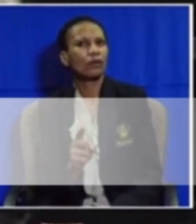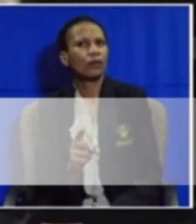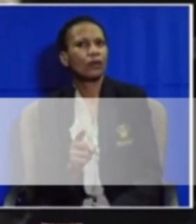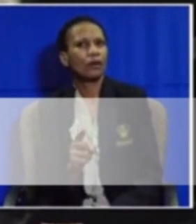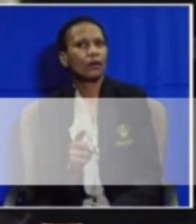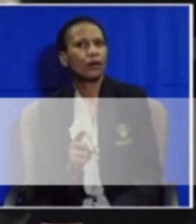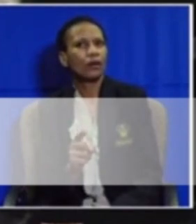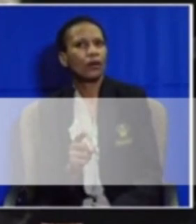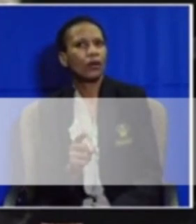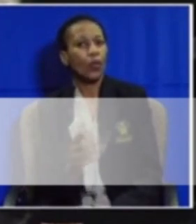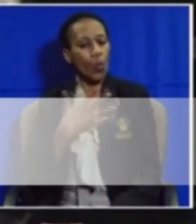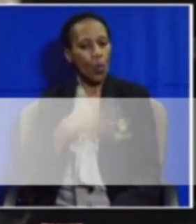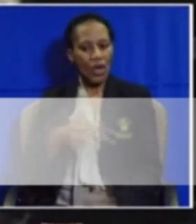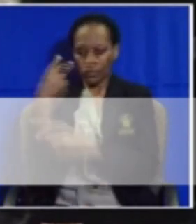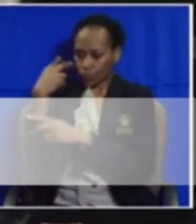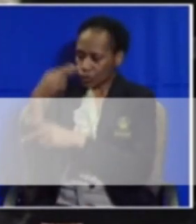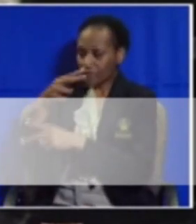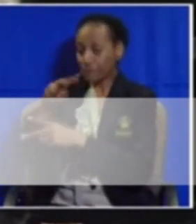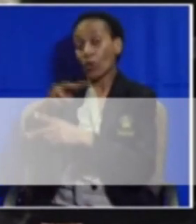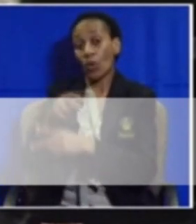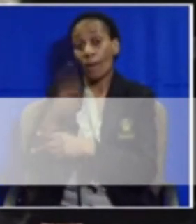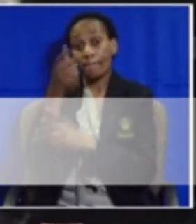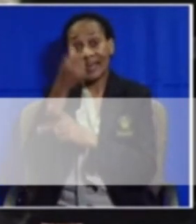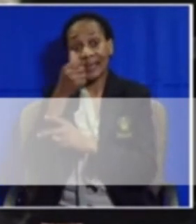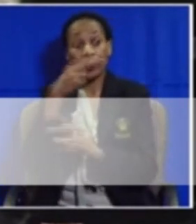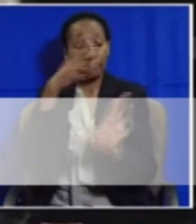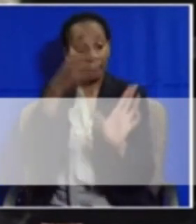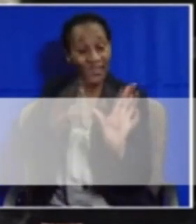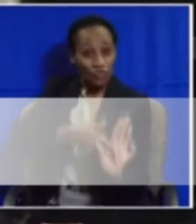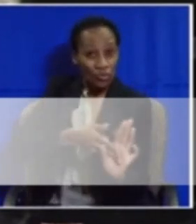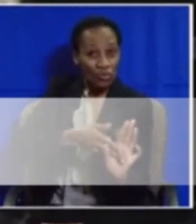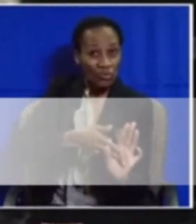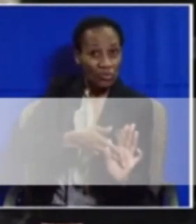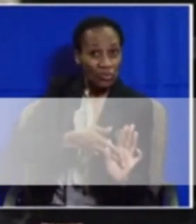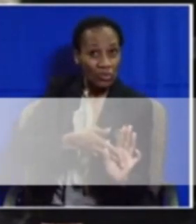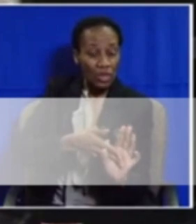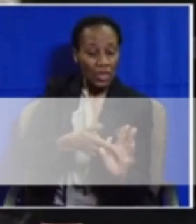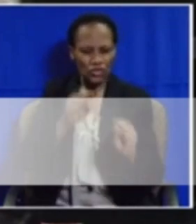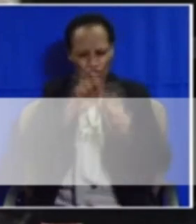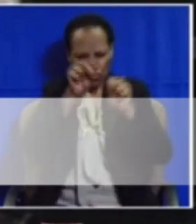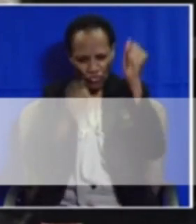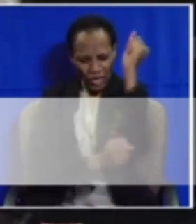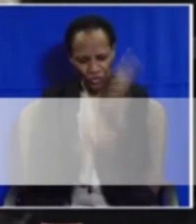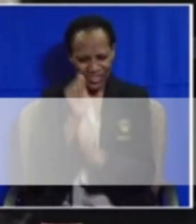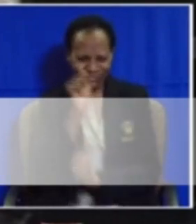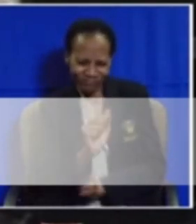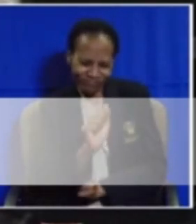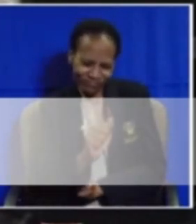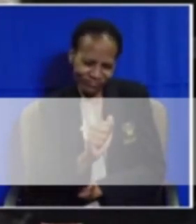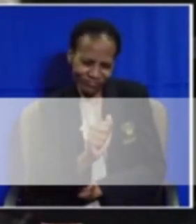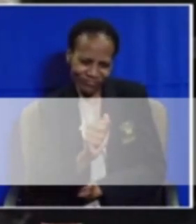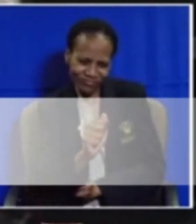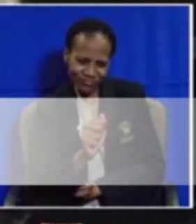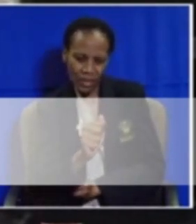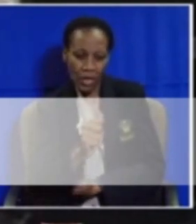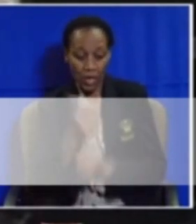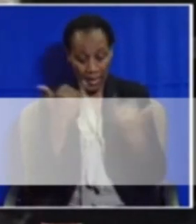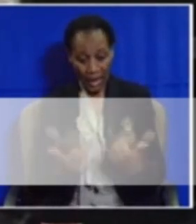is to review the fuel price, its structure moving